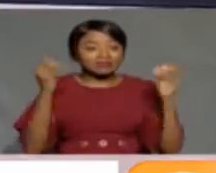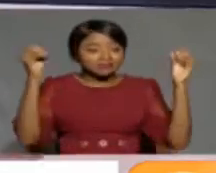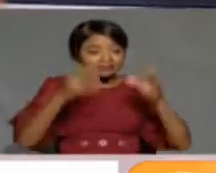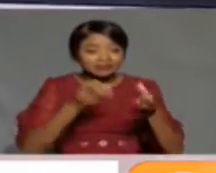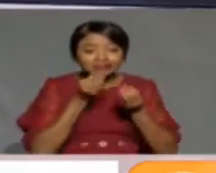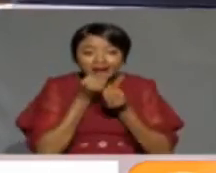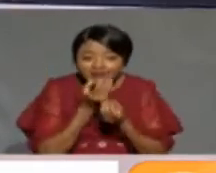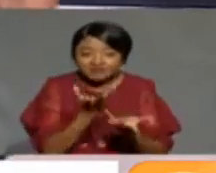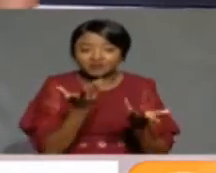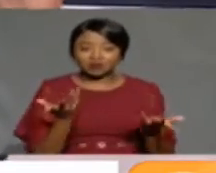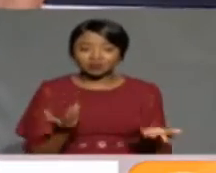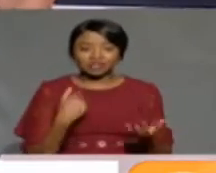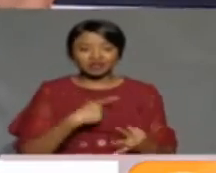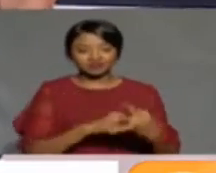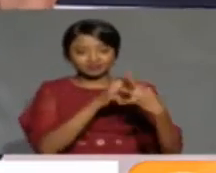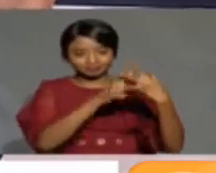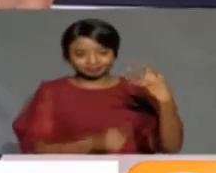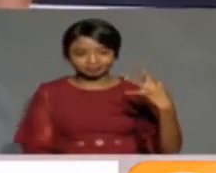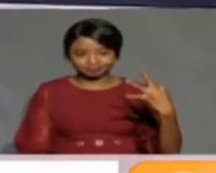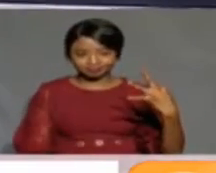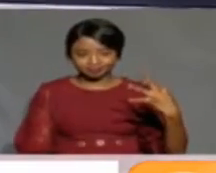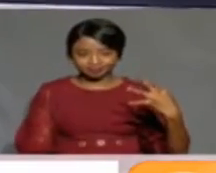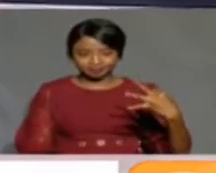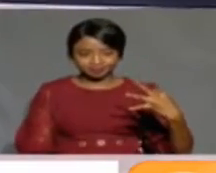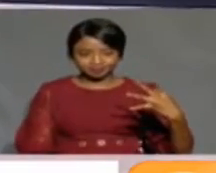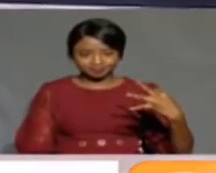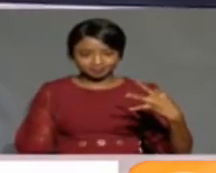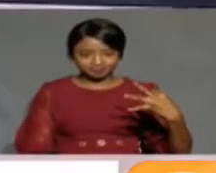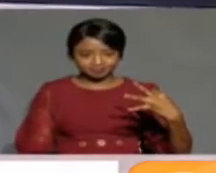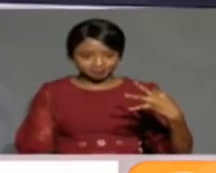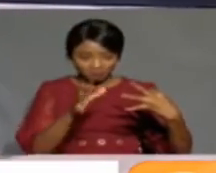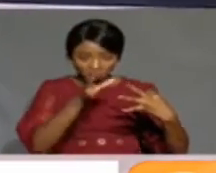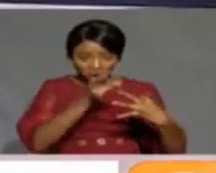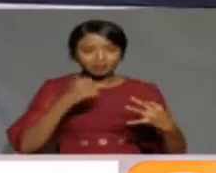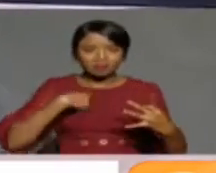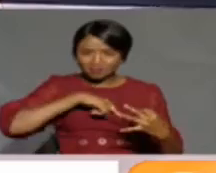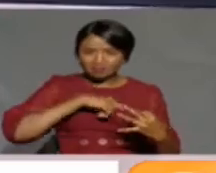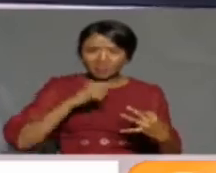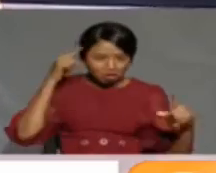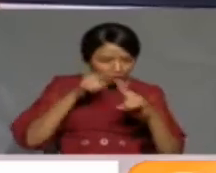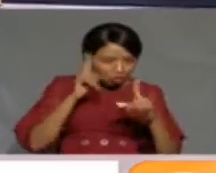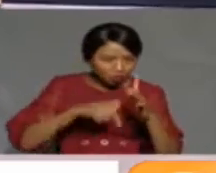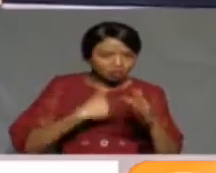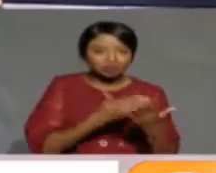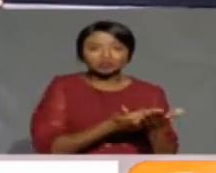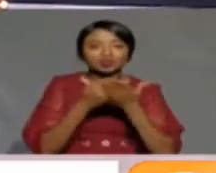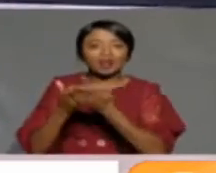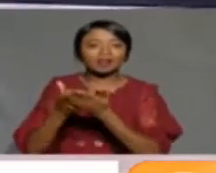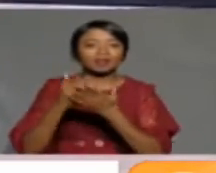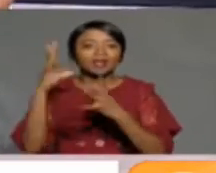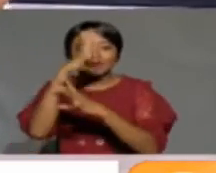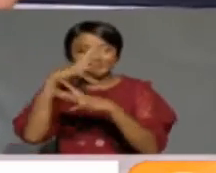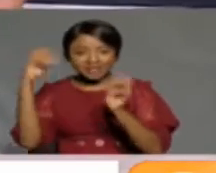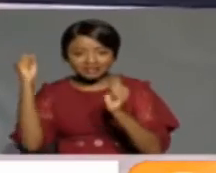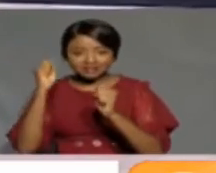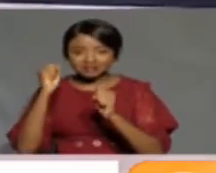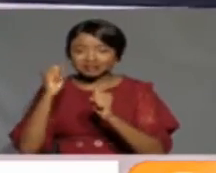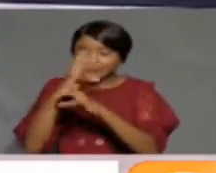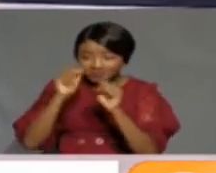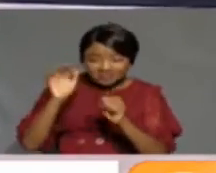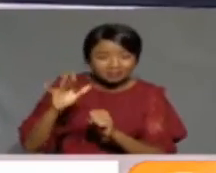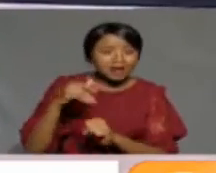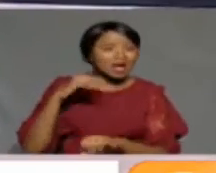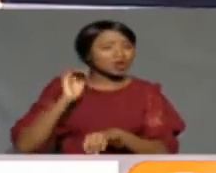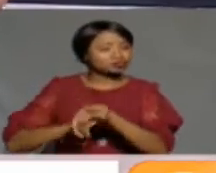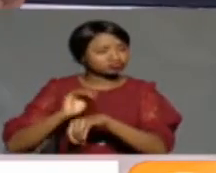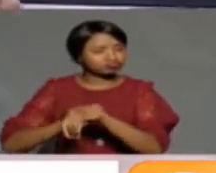was made clear. There are only three options. And I want us to help the president. By the way, the president is doing a good job. In I've been this trying matter. To call him out on